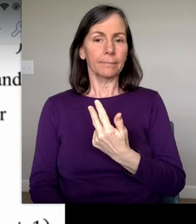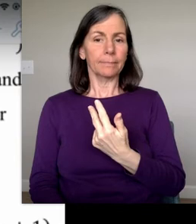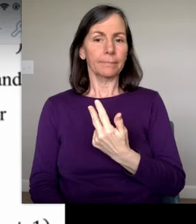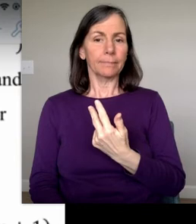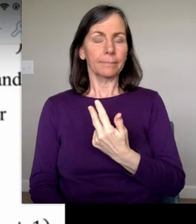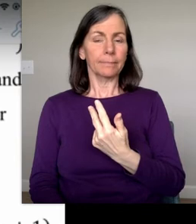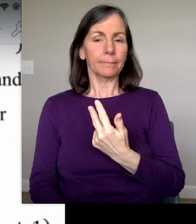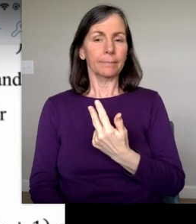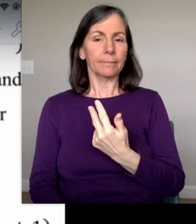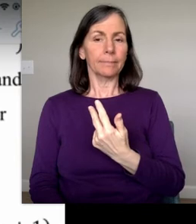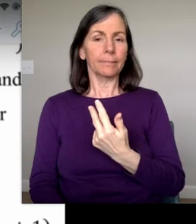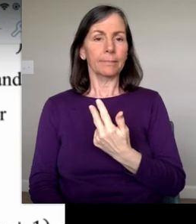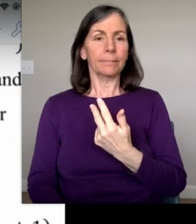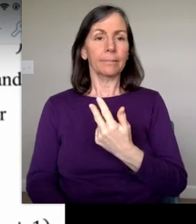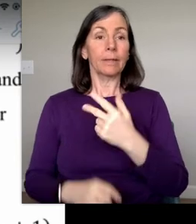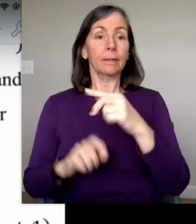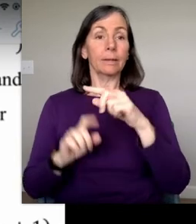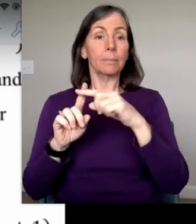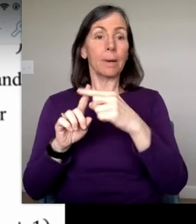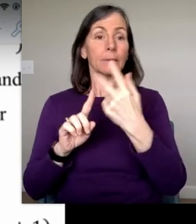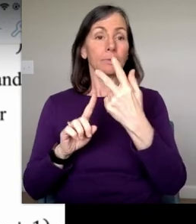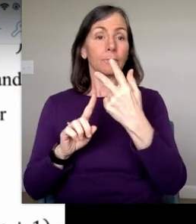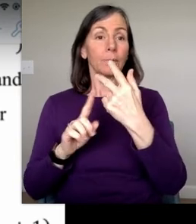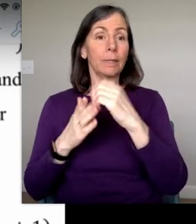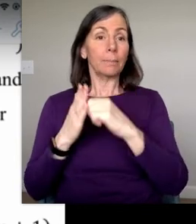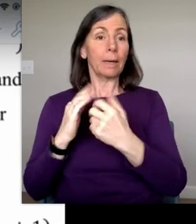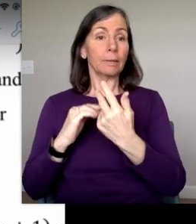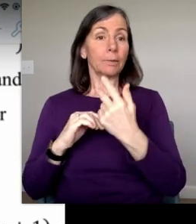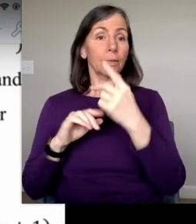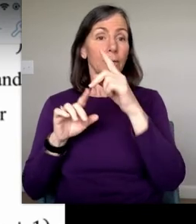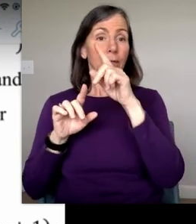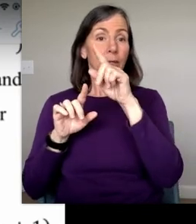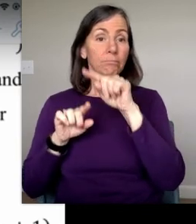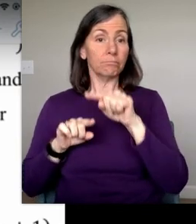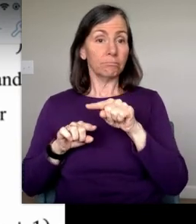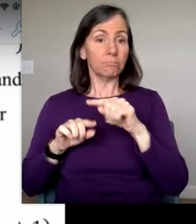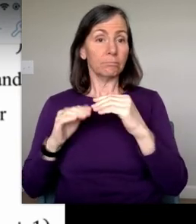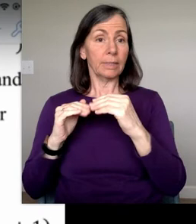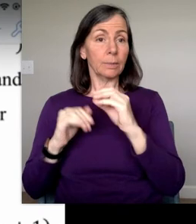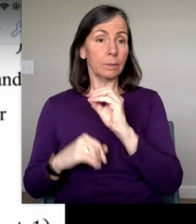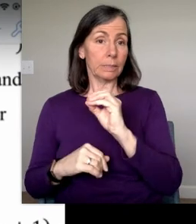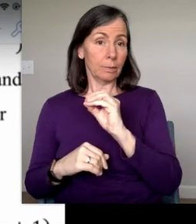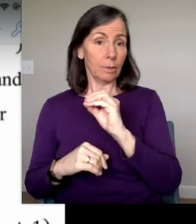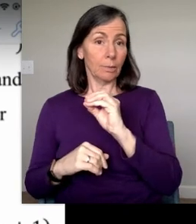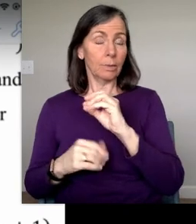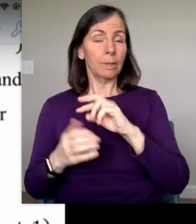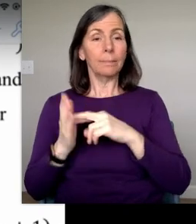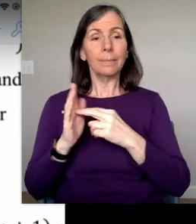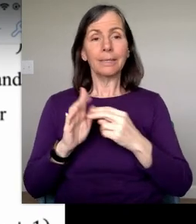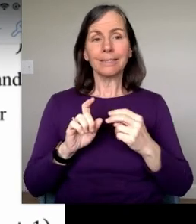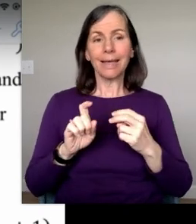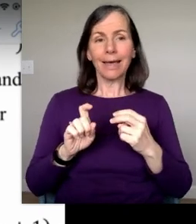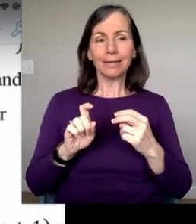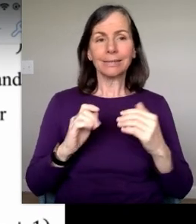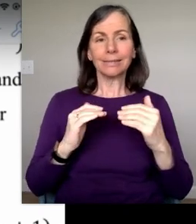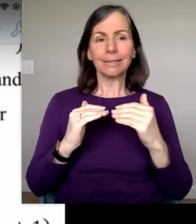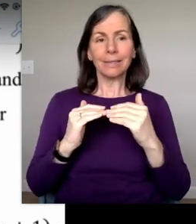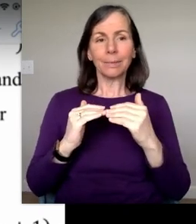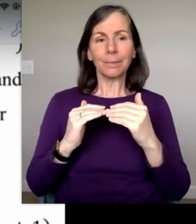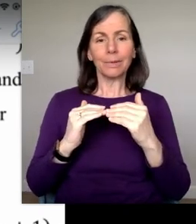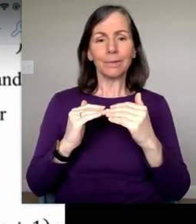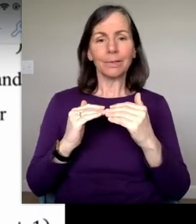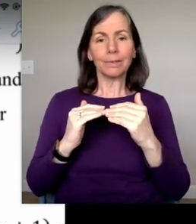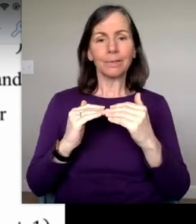Positive 3 minus 3 is 0, so we have x equals 0 minus 3